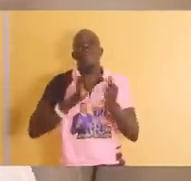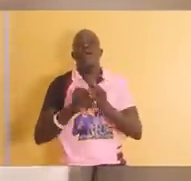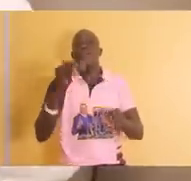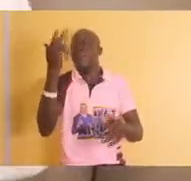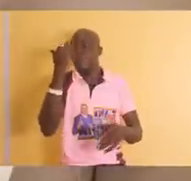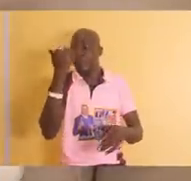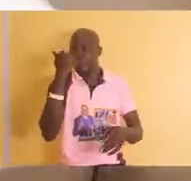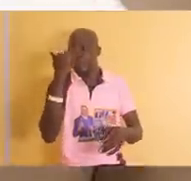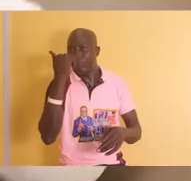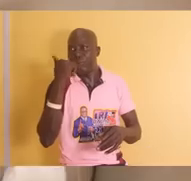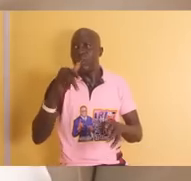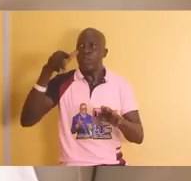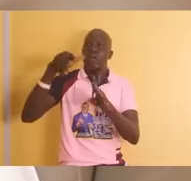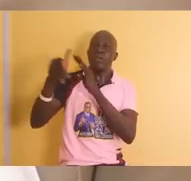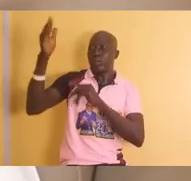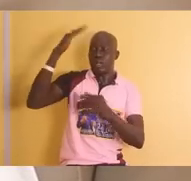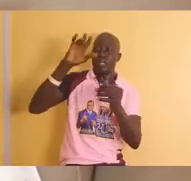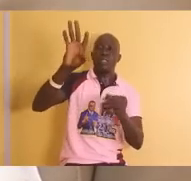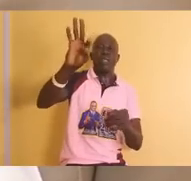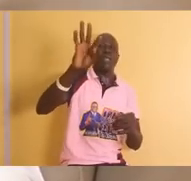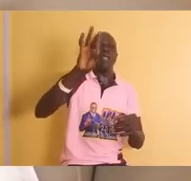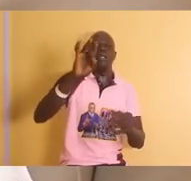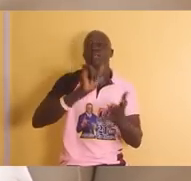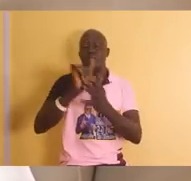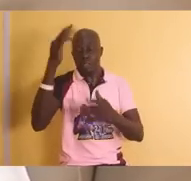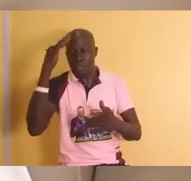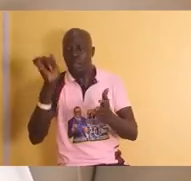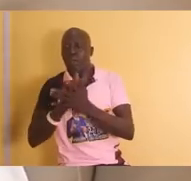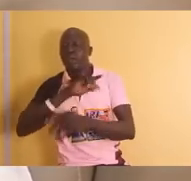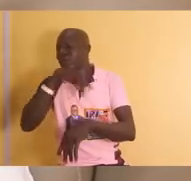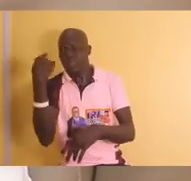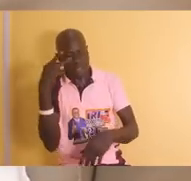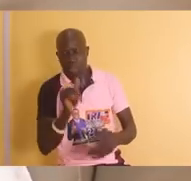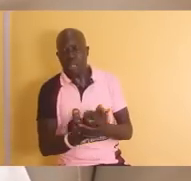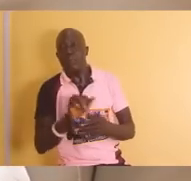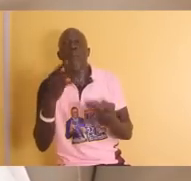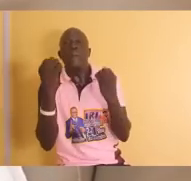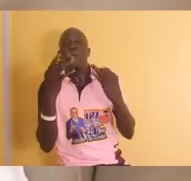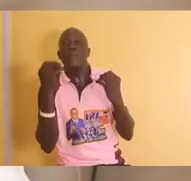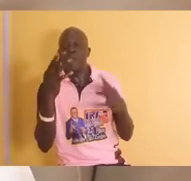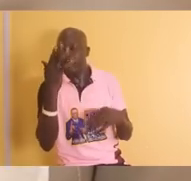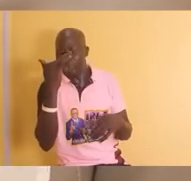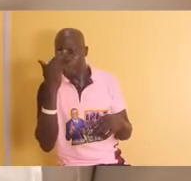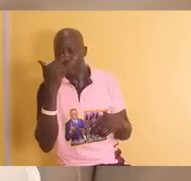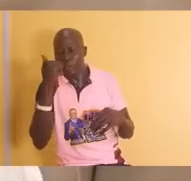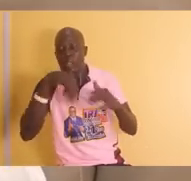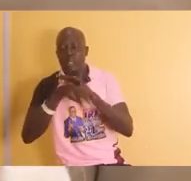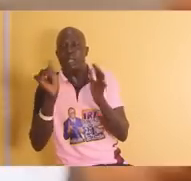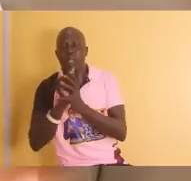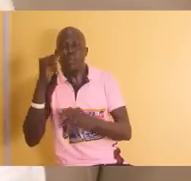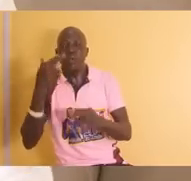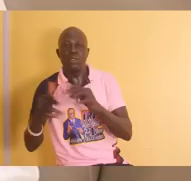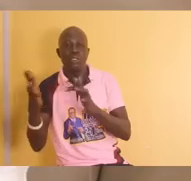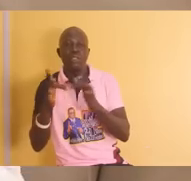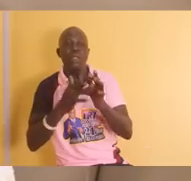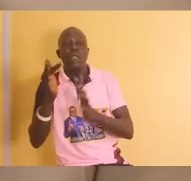lo wa to ba ti da gbumejo wa mo because o ni ri wa ni lai be ni fake ti po lo re pe a ja bi da huta